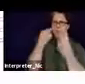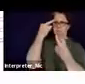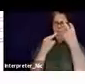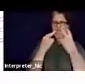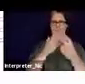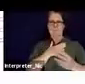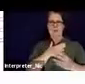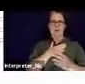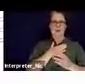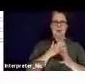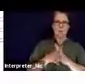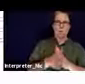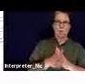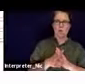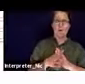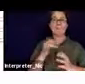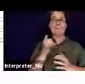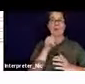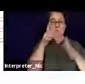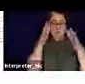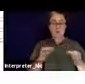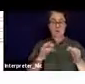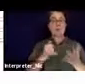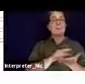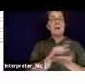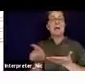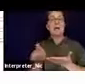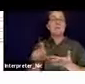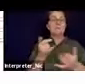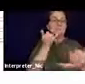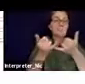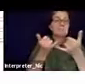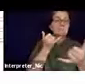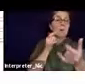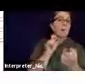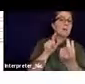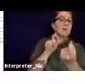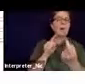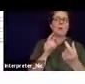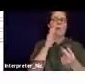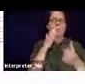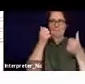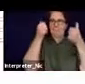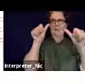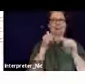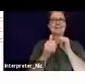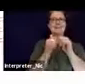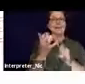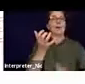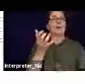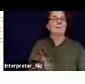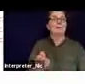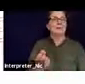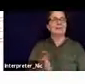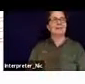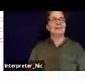And therefore, you decide to do it by phone or email, as I said, once perhaps that interview comes through. Most important for